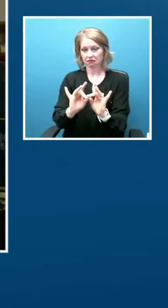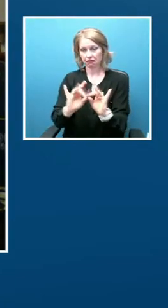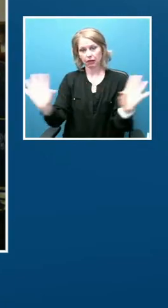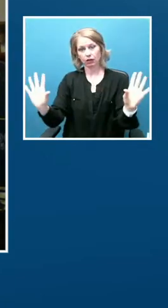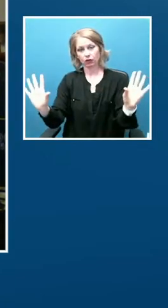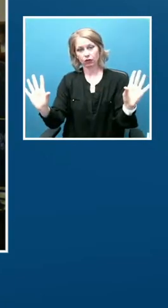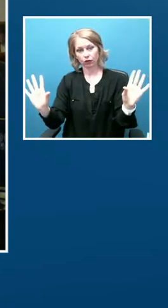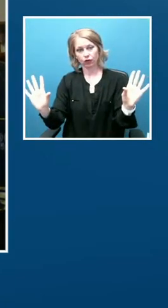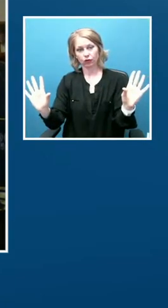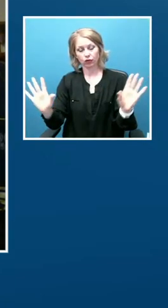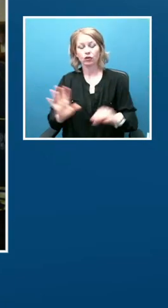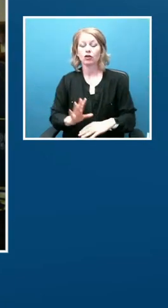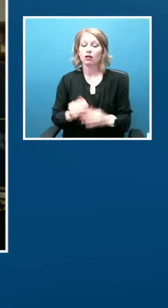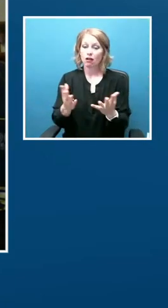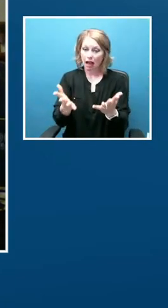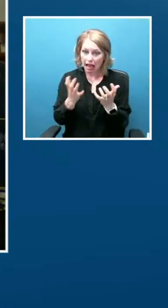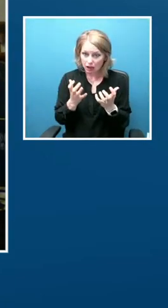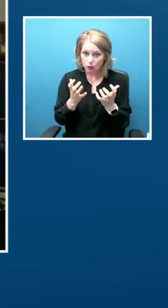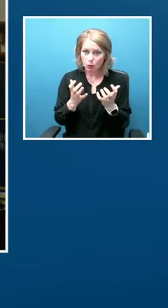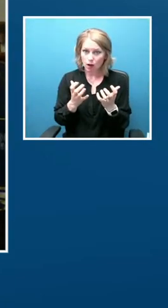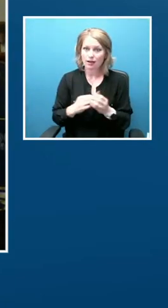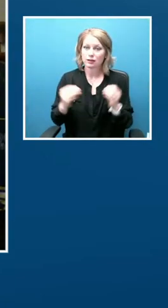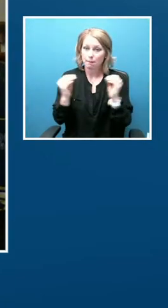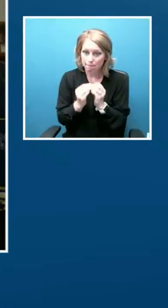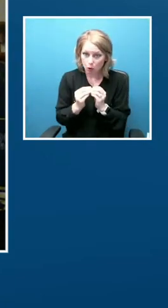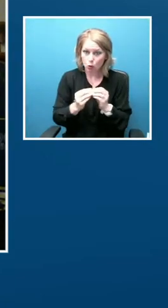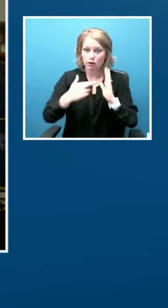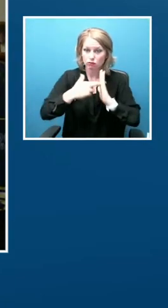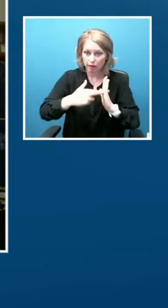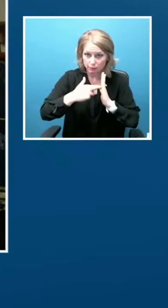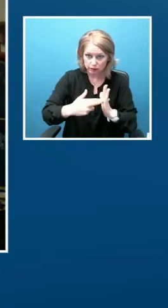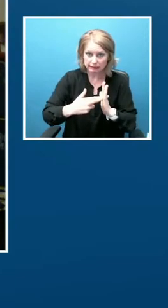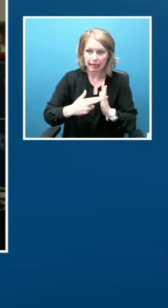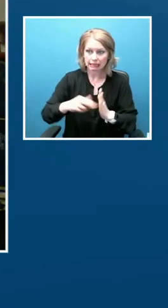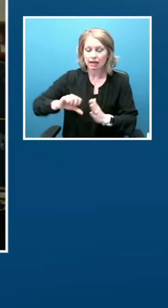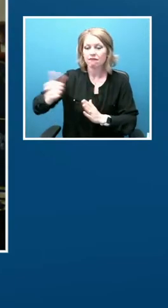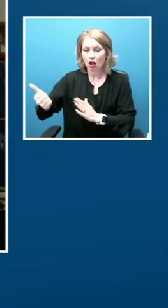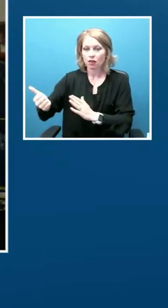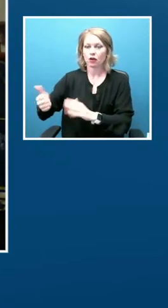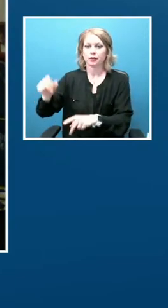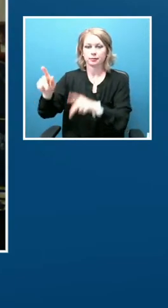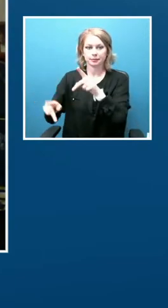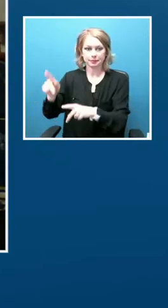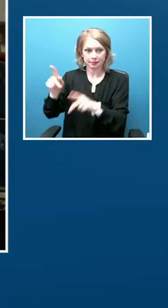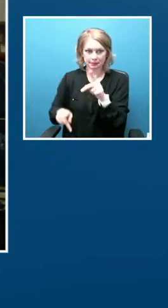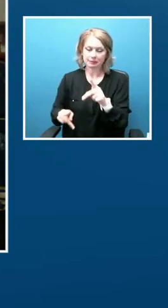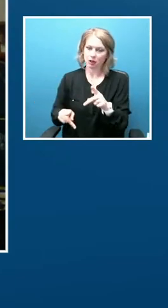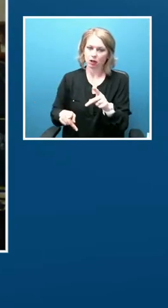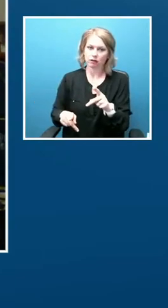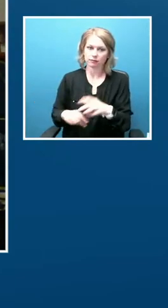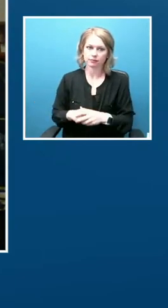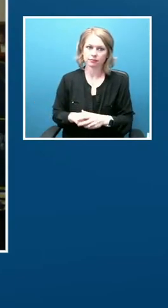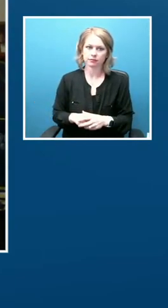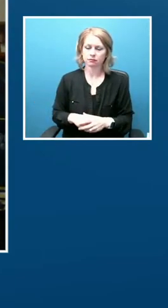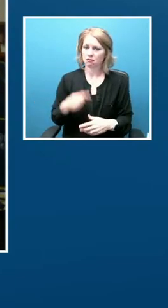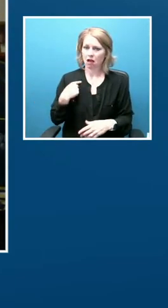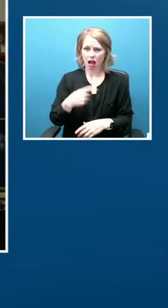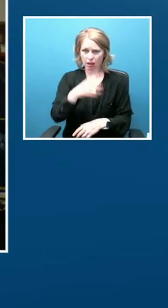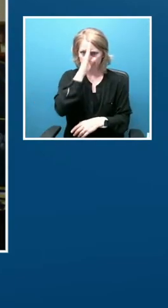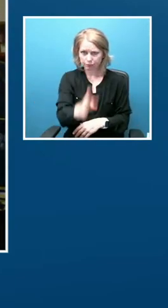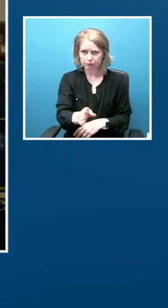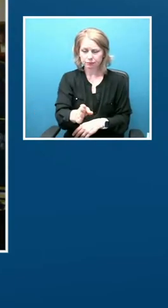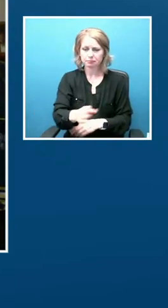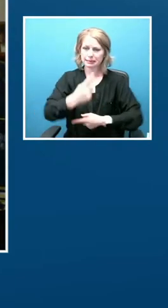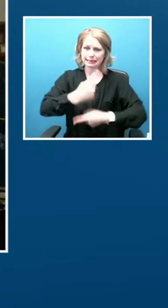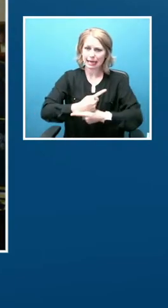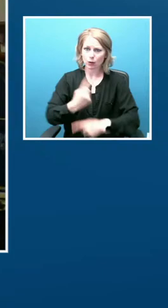party better and more representative of all West Virginians. I made it clear on day one of my chairmanship that this party